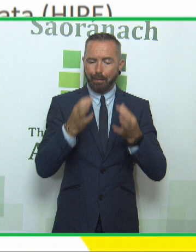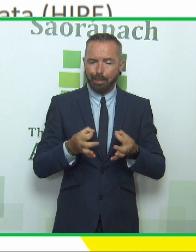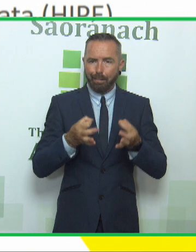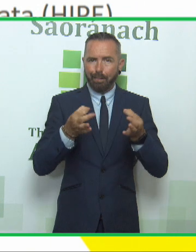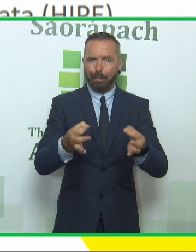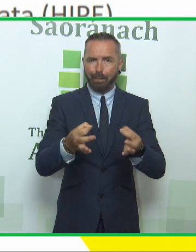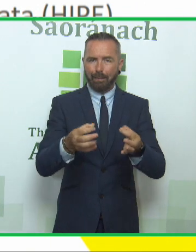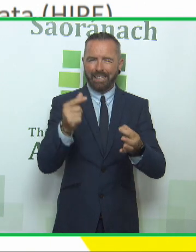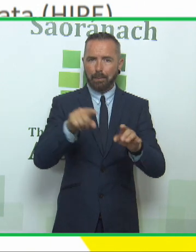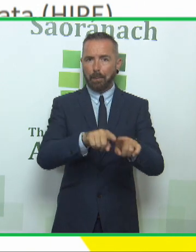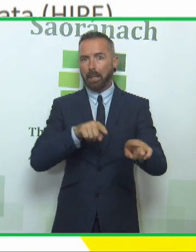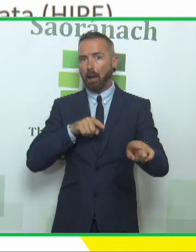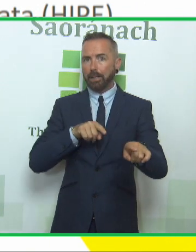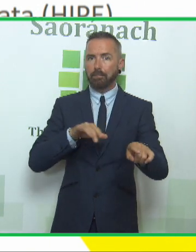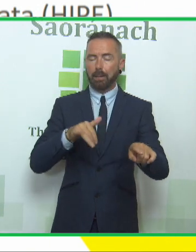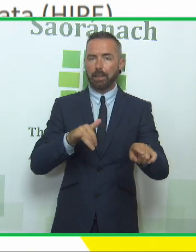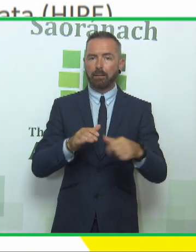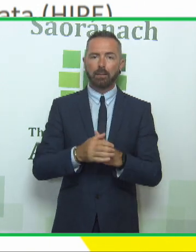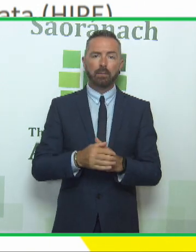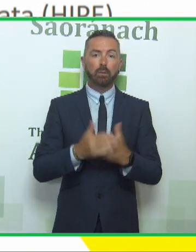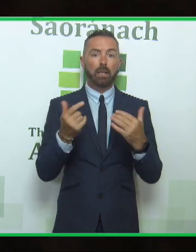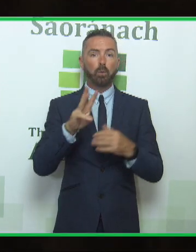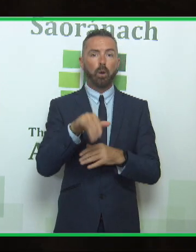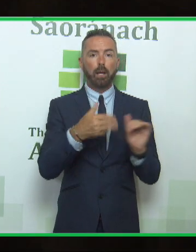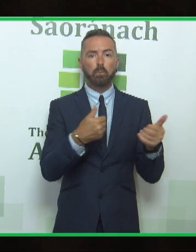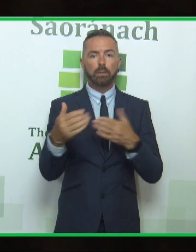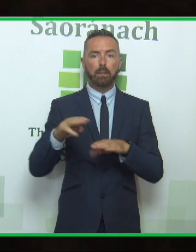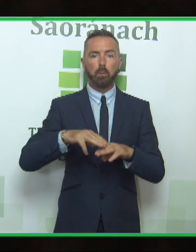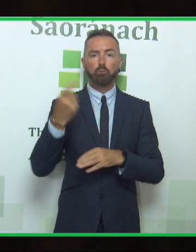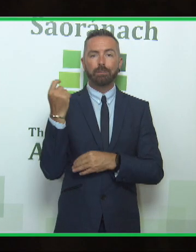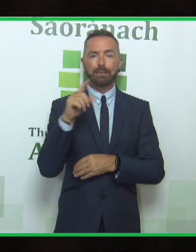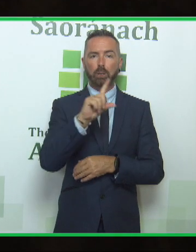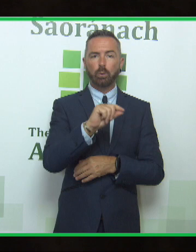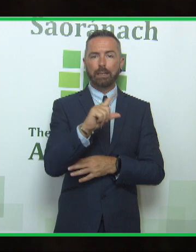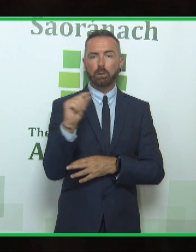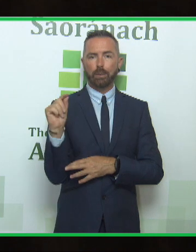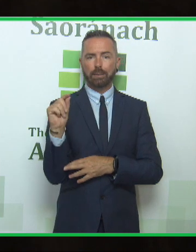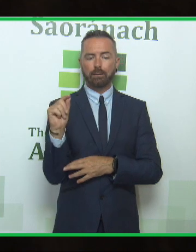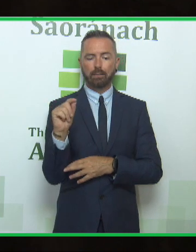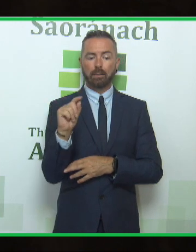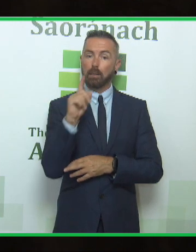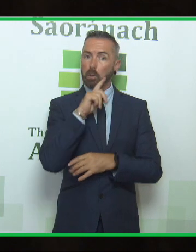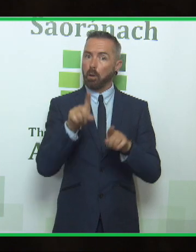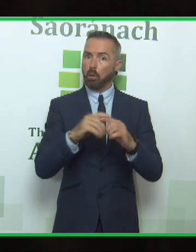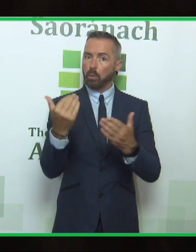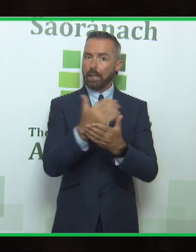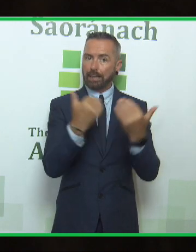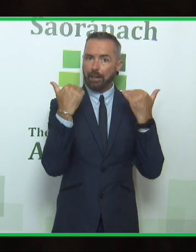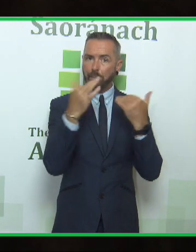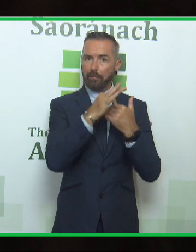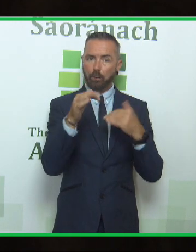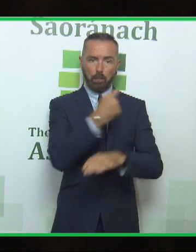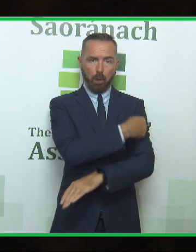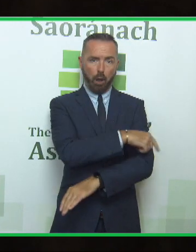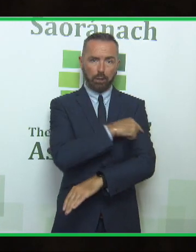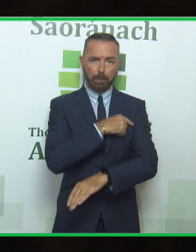presenting the latest data, which is 2020 today. But we do collect data from hospital inpatients, from the Register